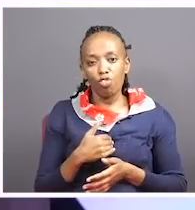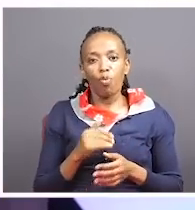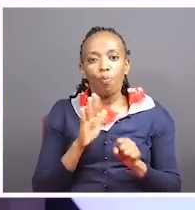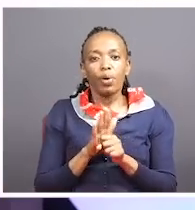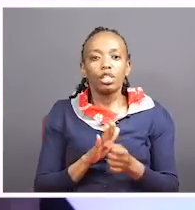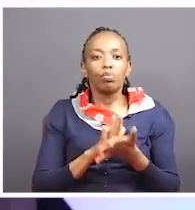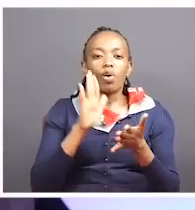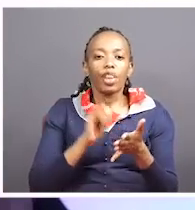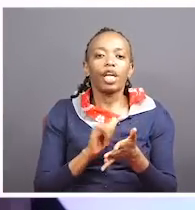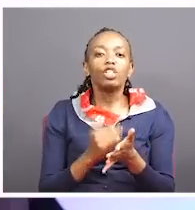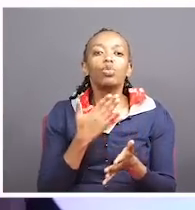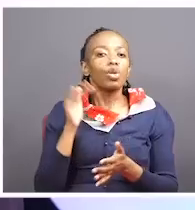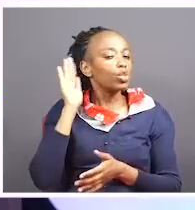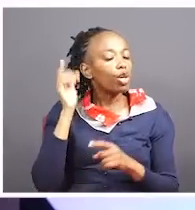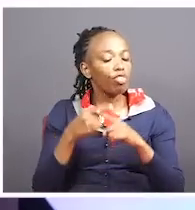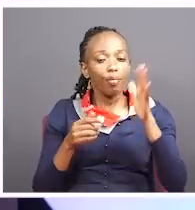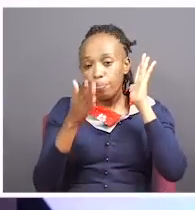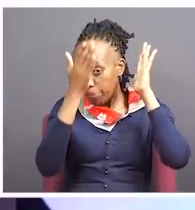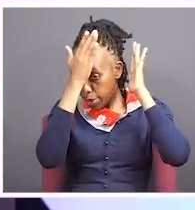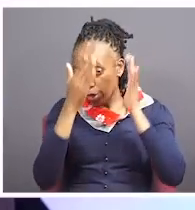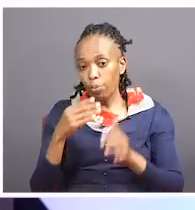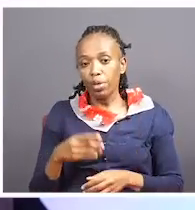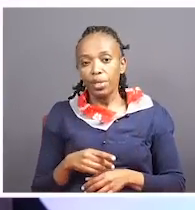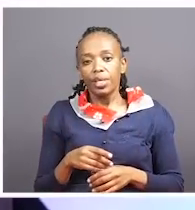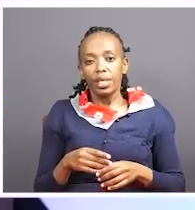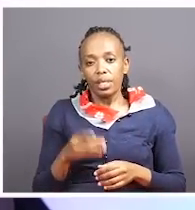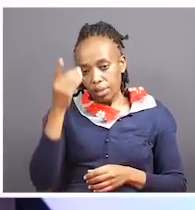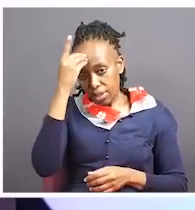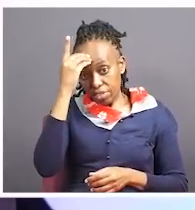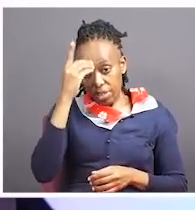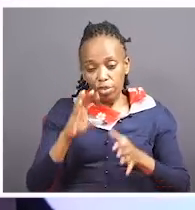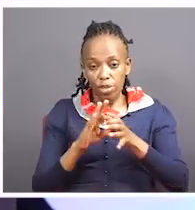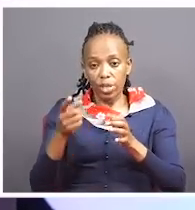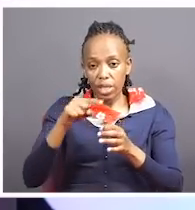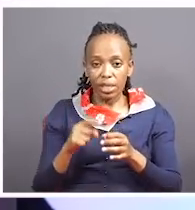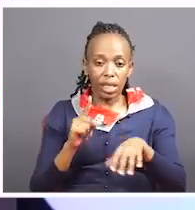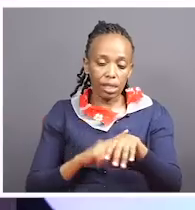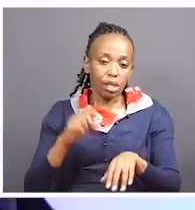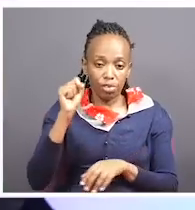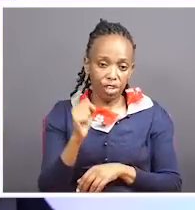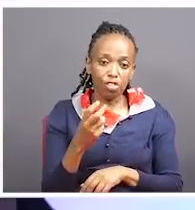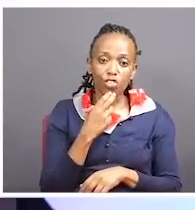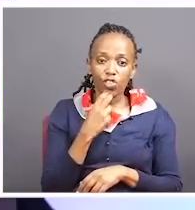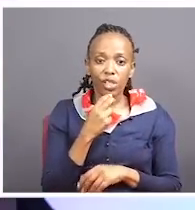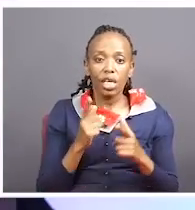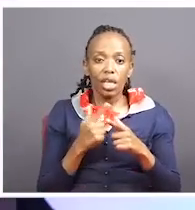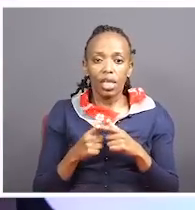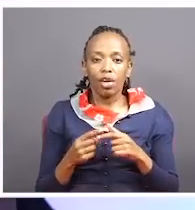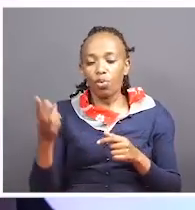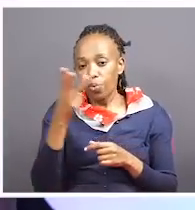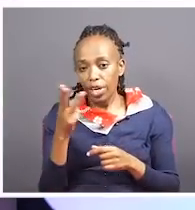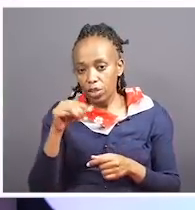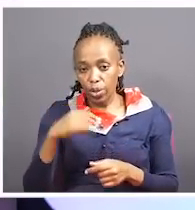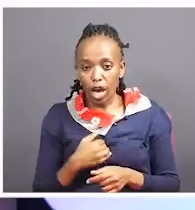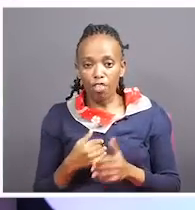you have much more that you'd like to hear from Bishop Emeritus David Oginde. He'll be joining us at 5:00 on Tuesday. And then, of